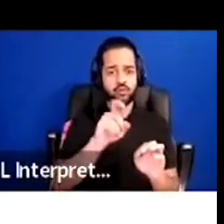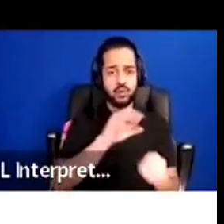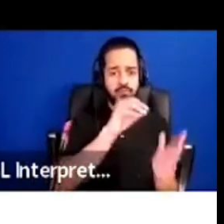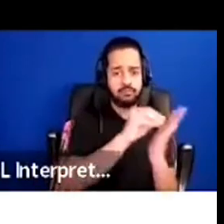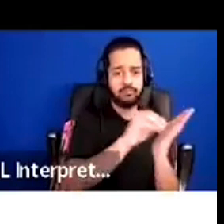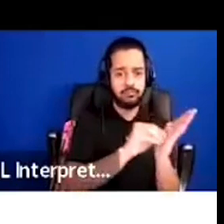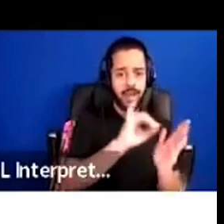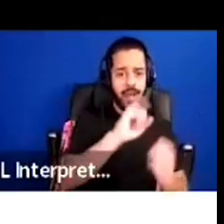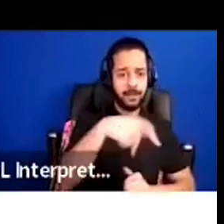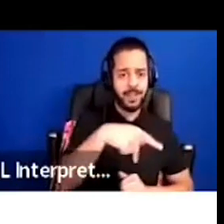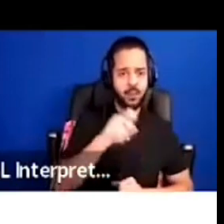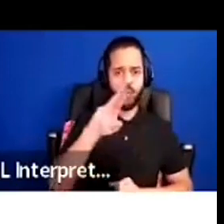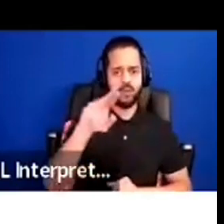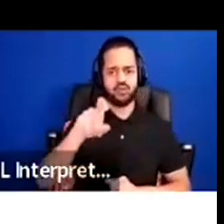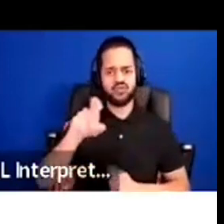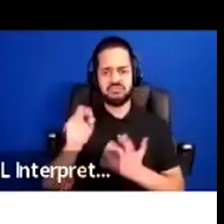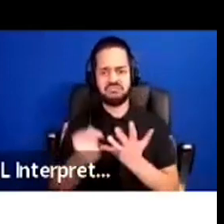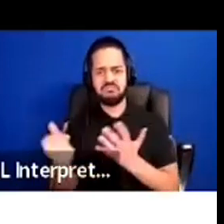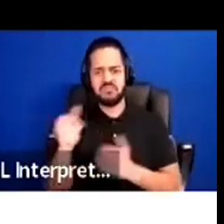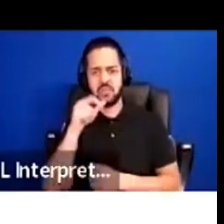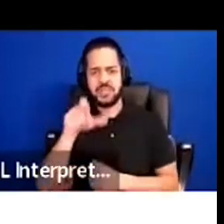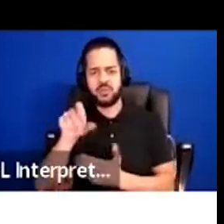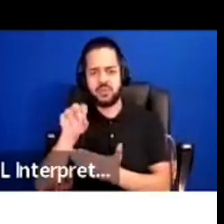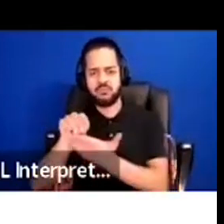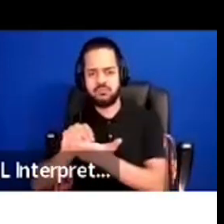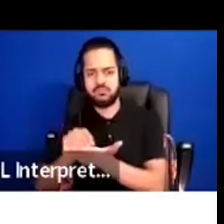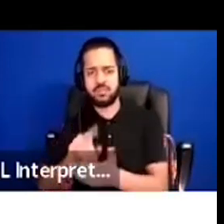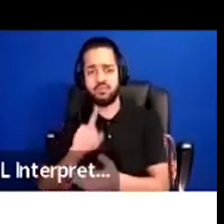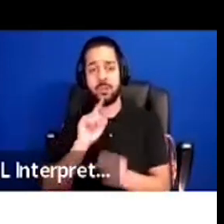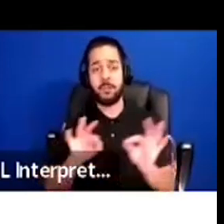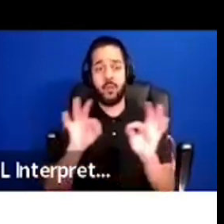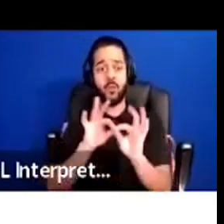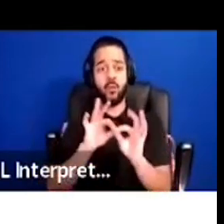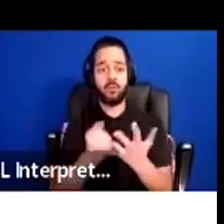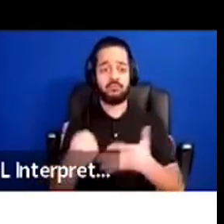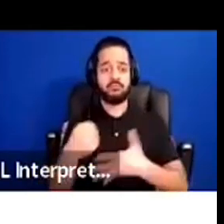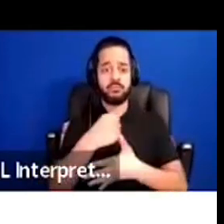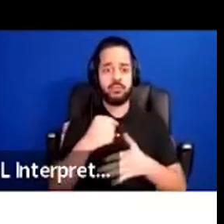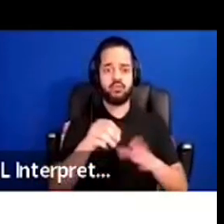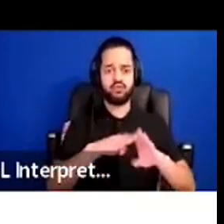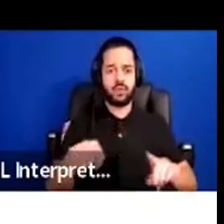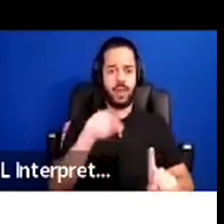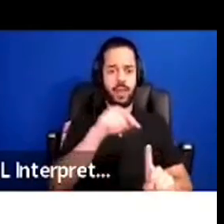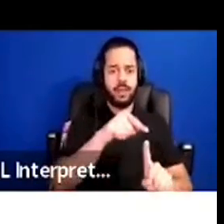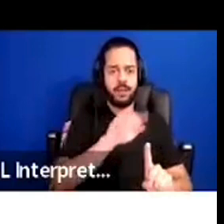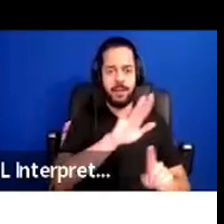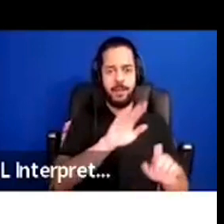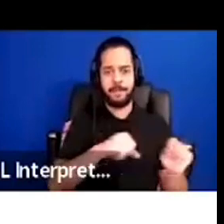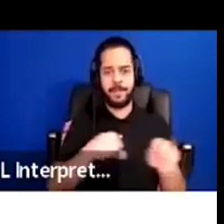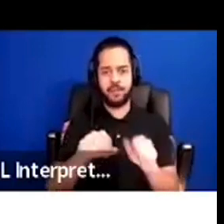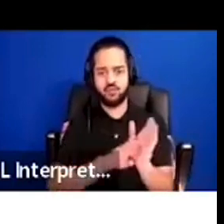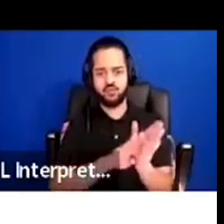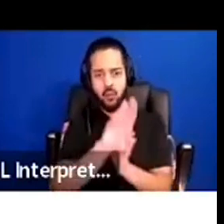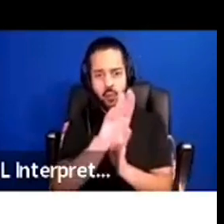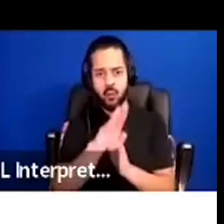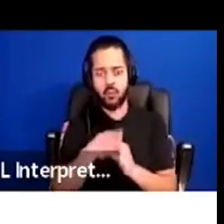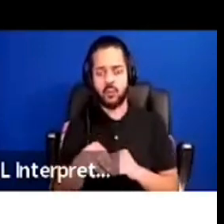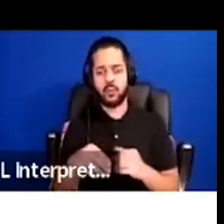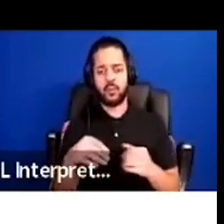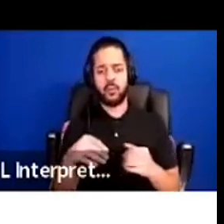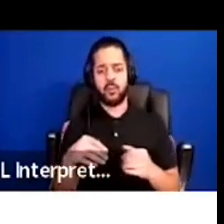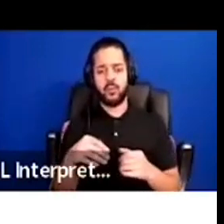making this kind of growth in these academic areas. And that's the information that we need to put in there, as opposed to writing these, like I said,